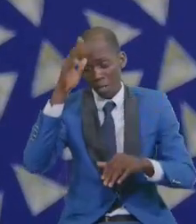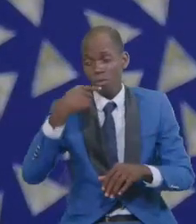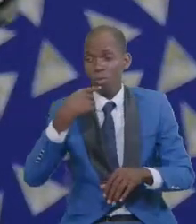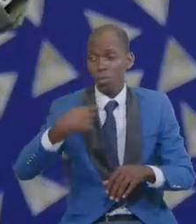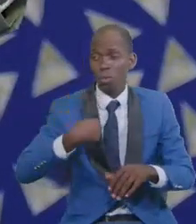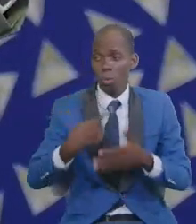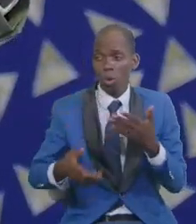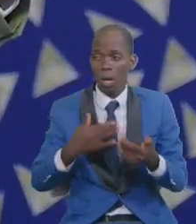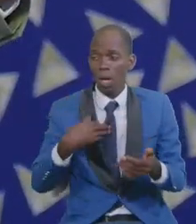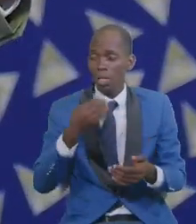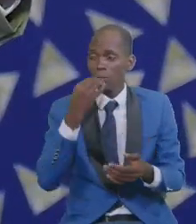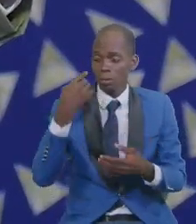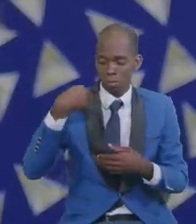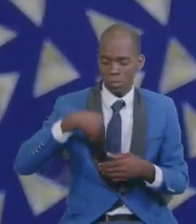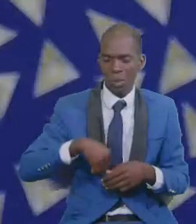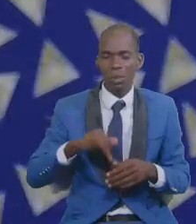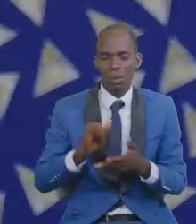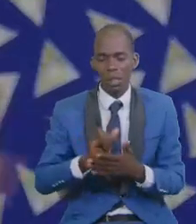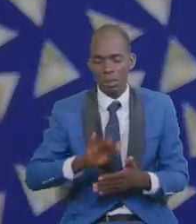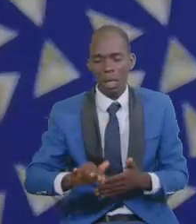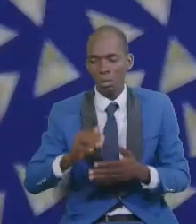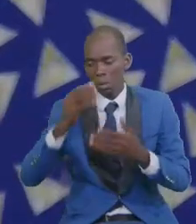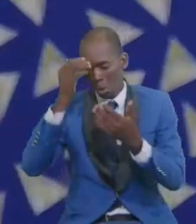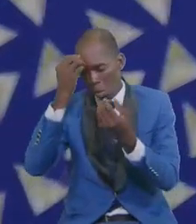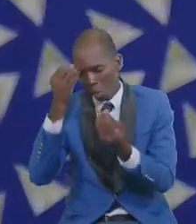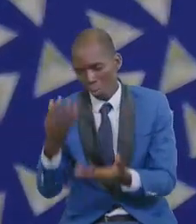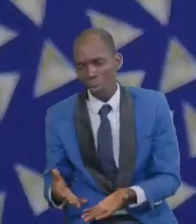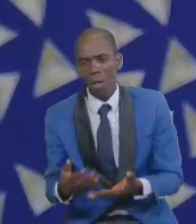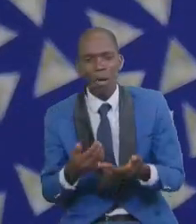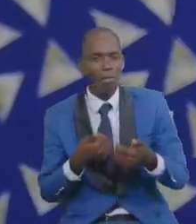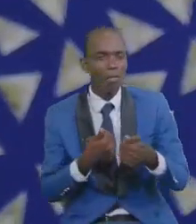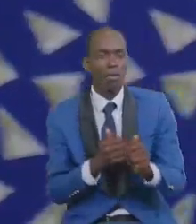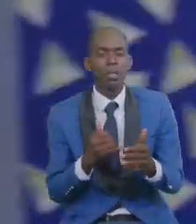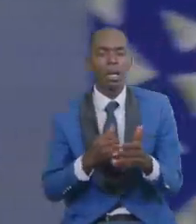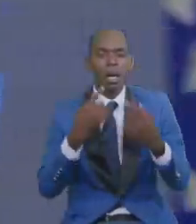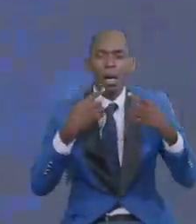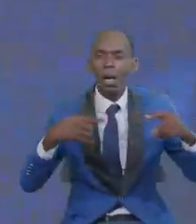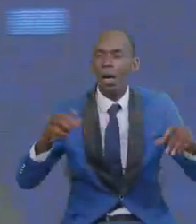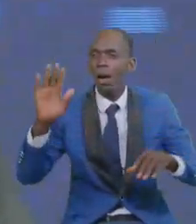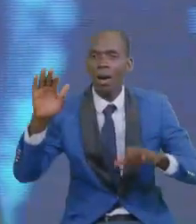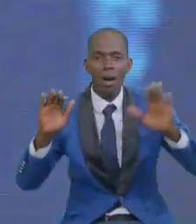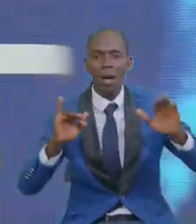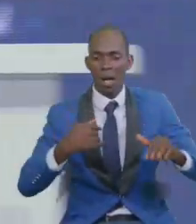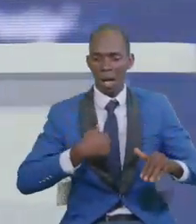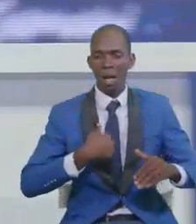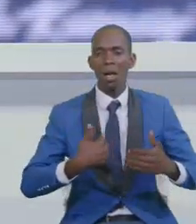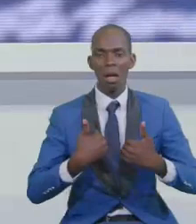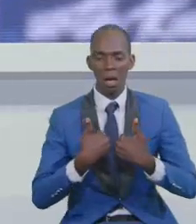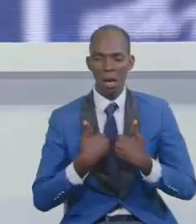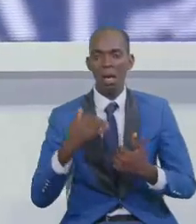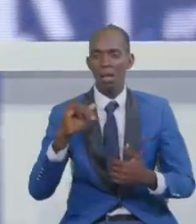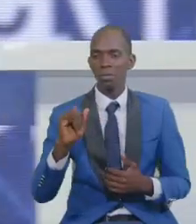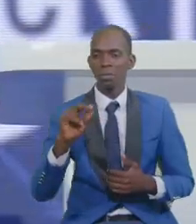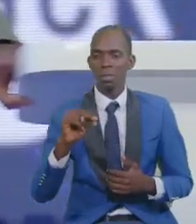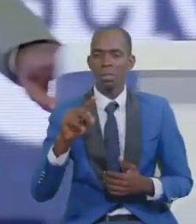He tells everybody, I have intestine. If as we believe as little